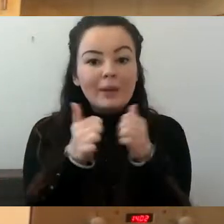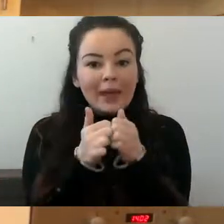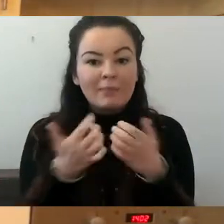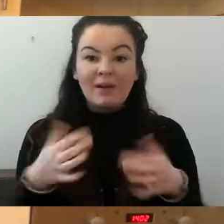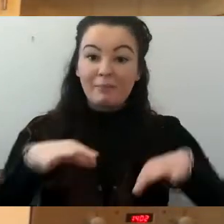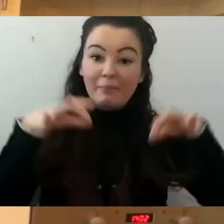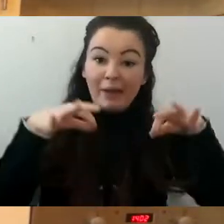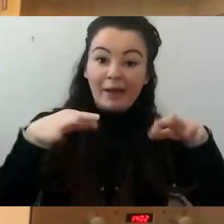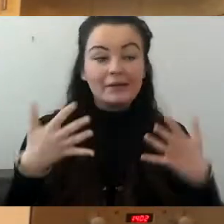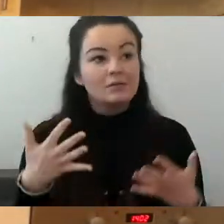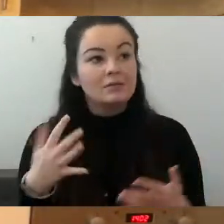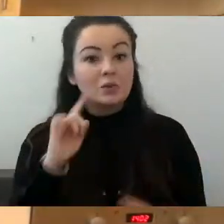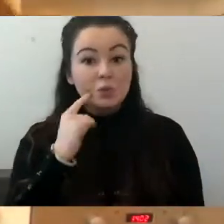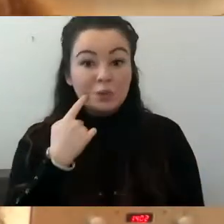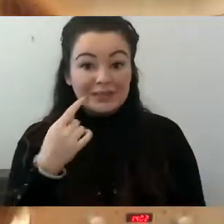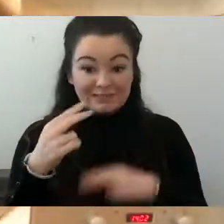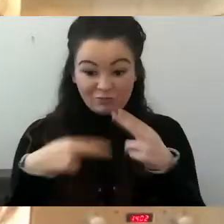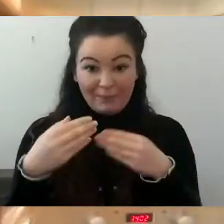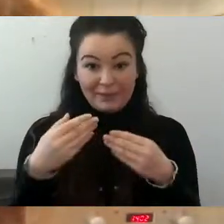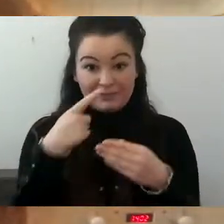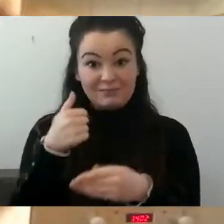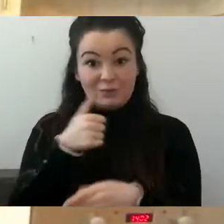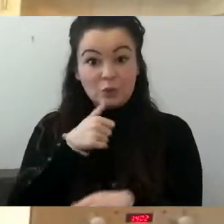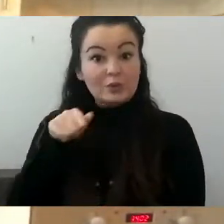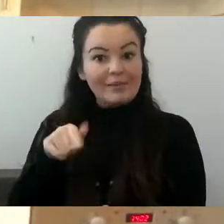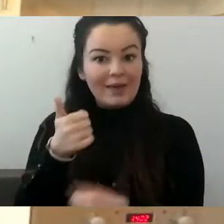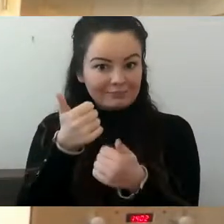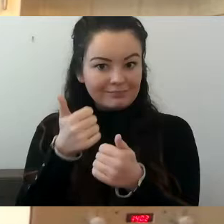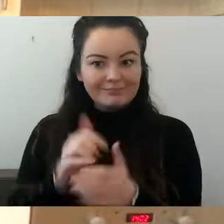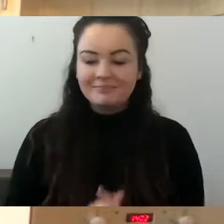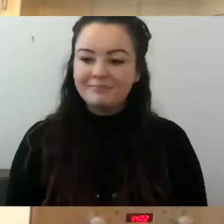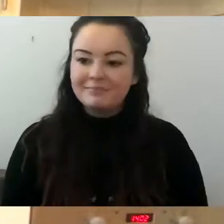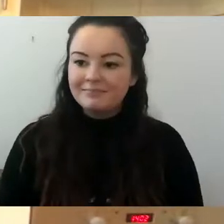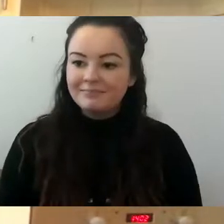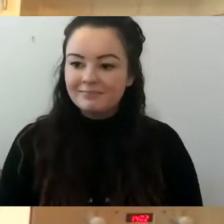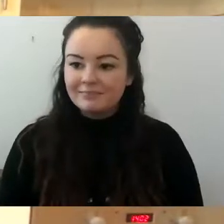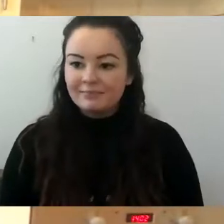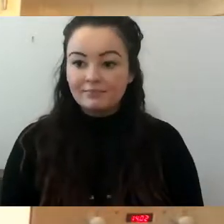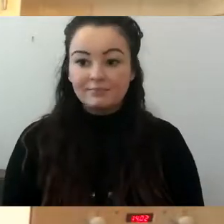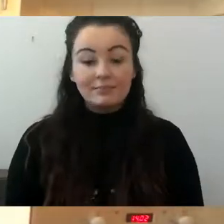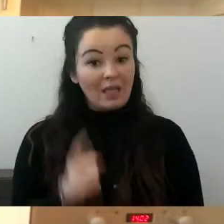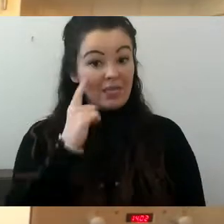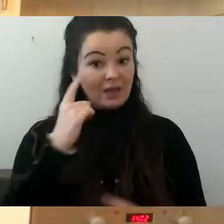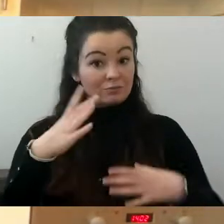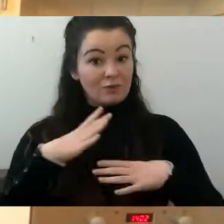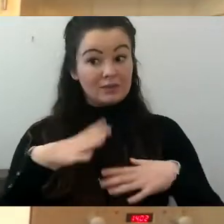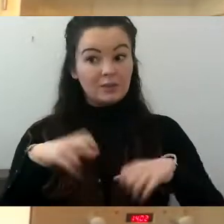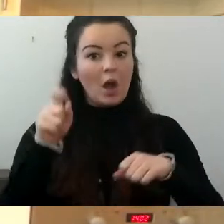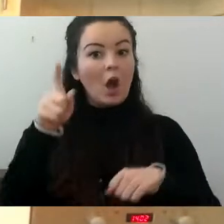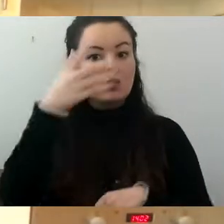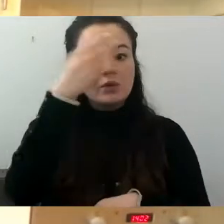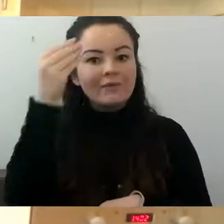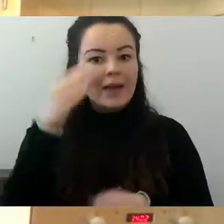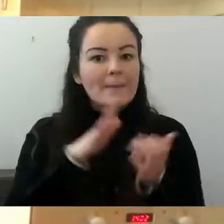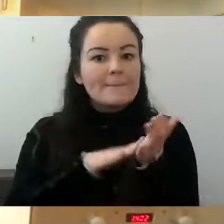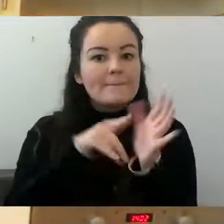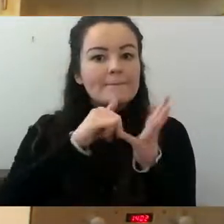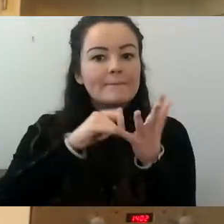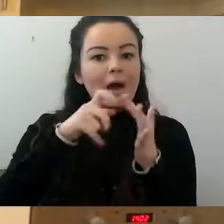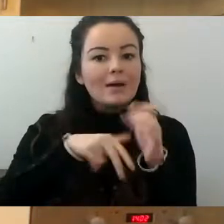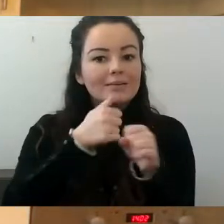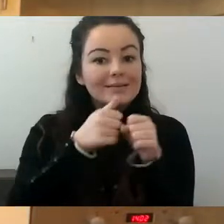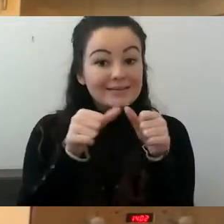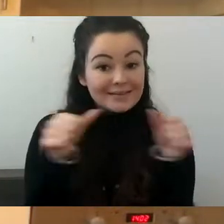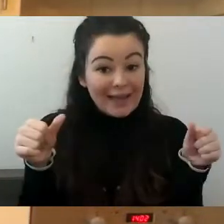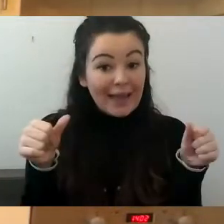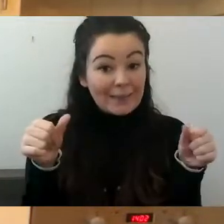magazines, newspaper, paper bags, sweet wrappers, anything like that we can use as well. And I think we're ready to begin. Oh, and masking